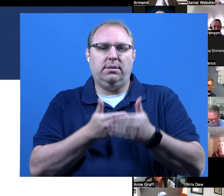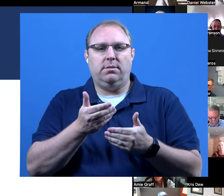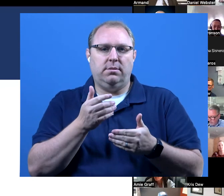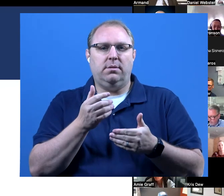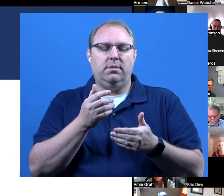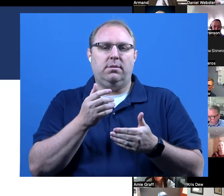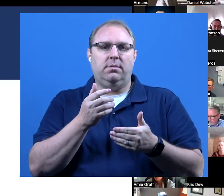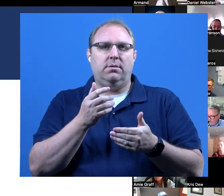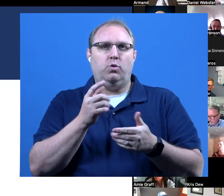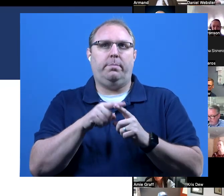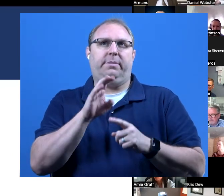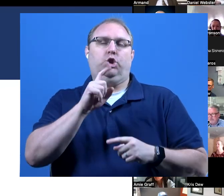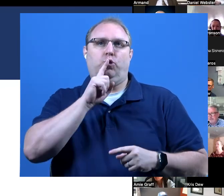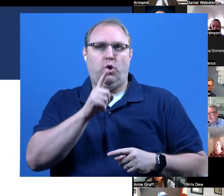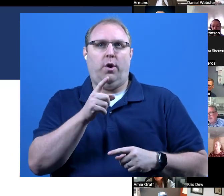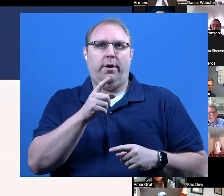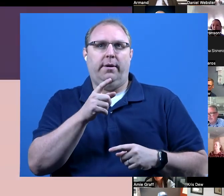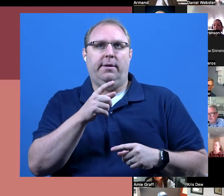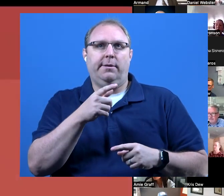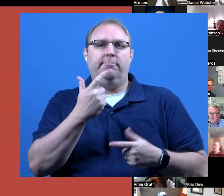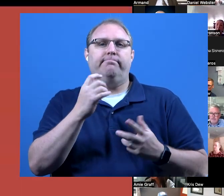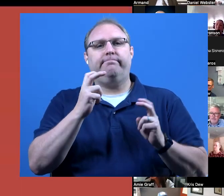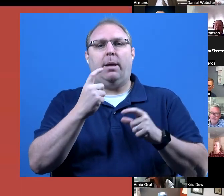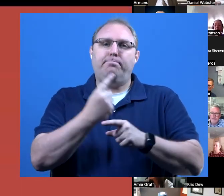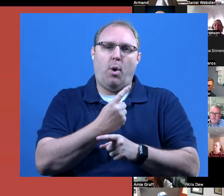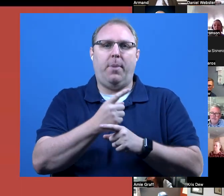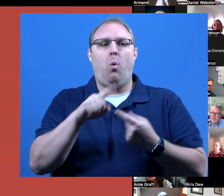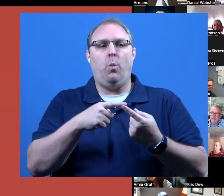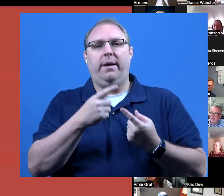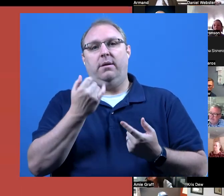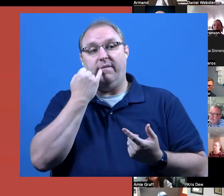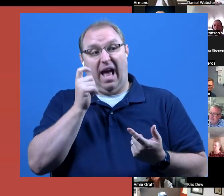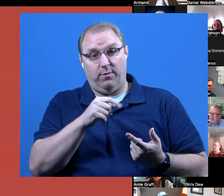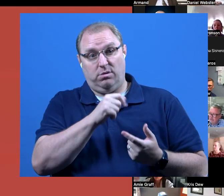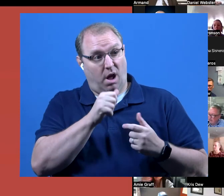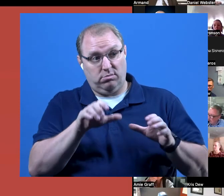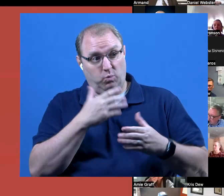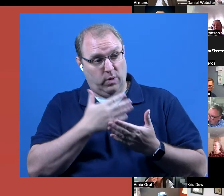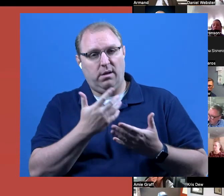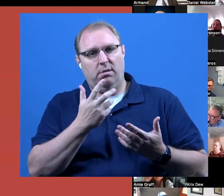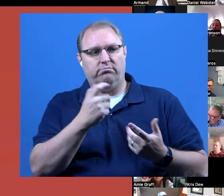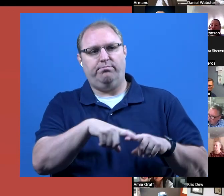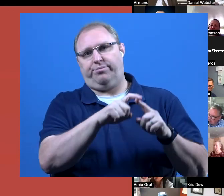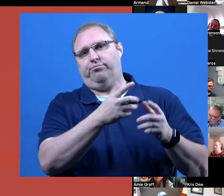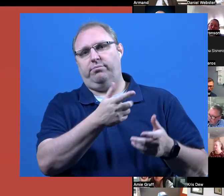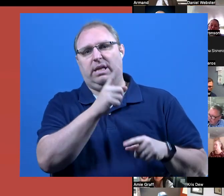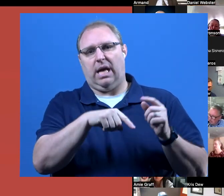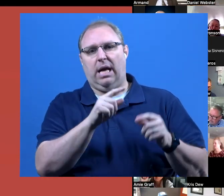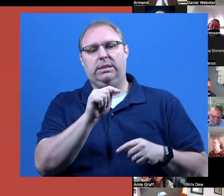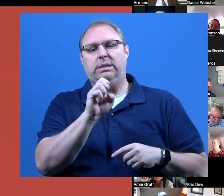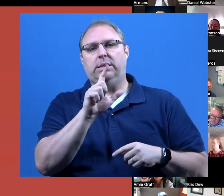on the levels that we're looking for. So those are that's the quick items on those are the quick items